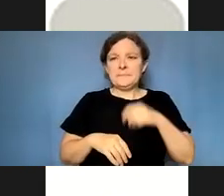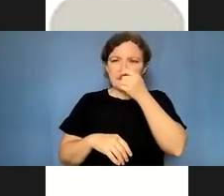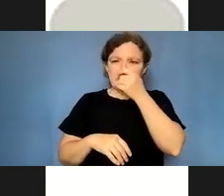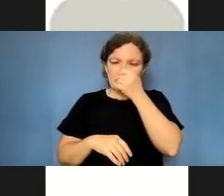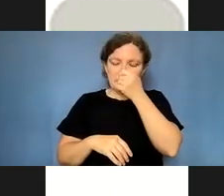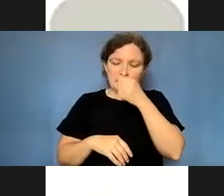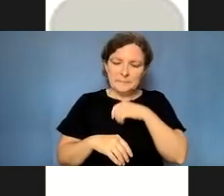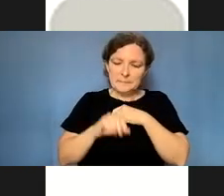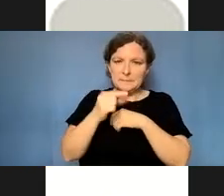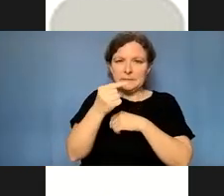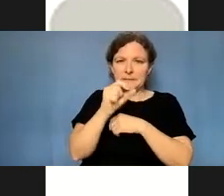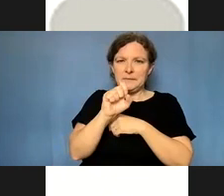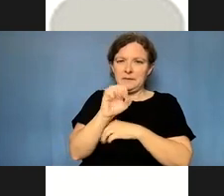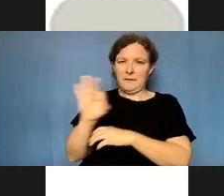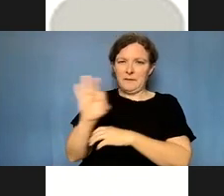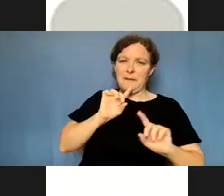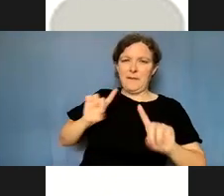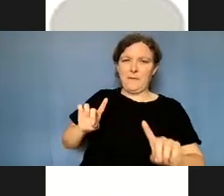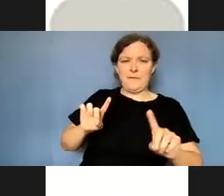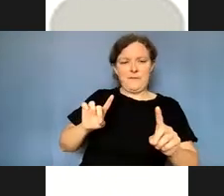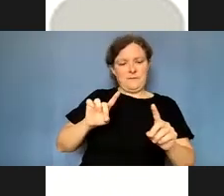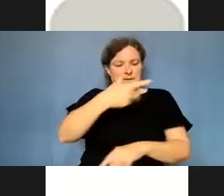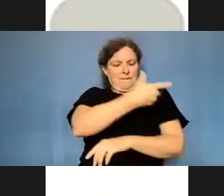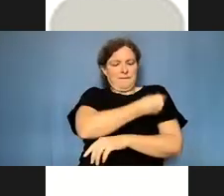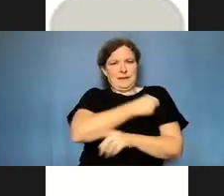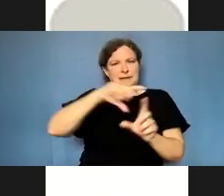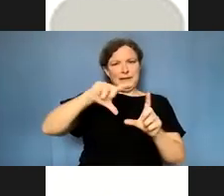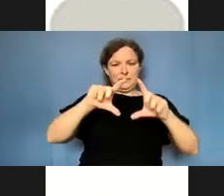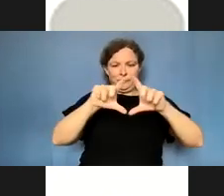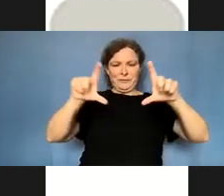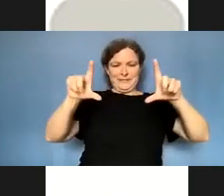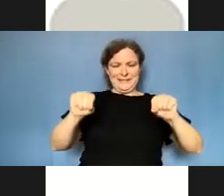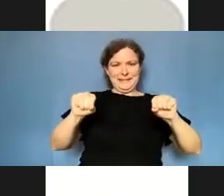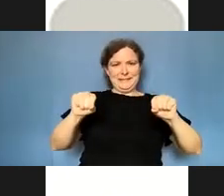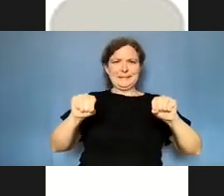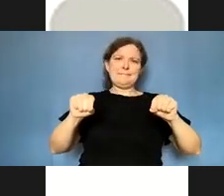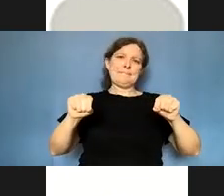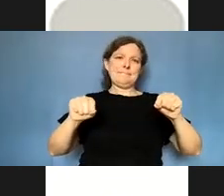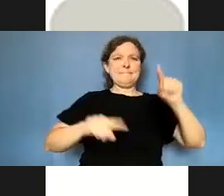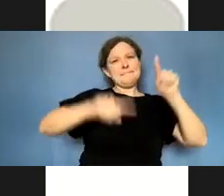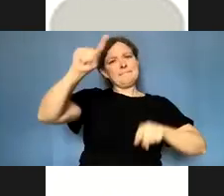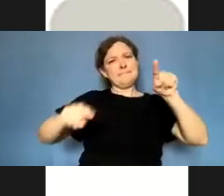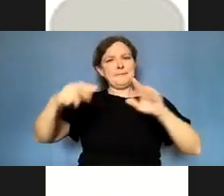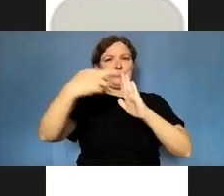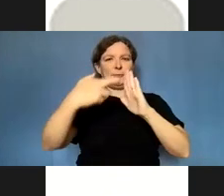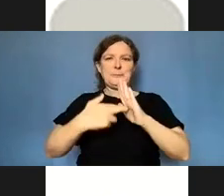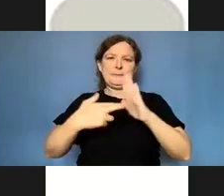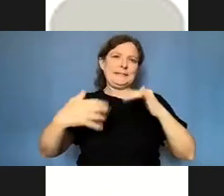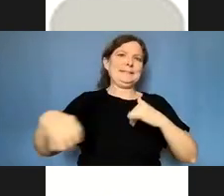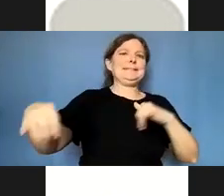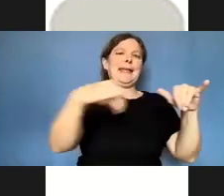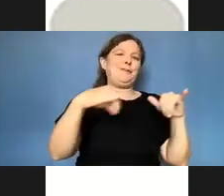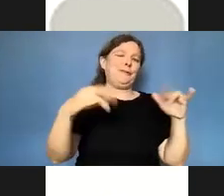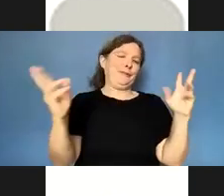different vaccine receipt standards, I put in quotation marks standards, out there. And I'm going to talk at the